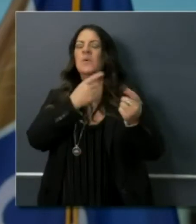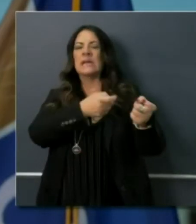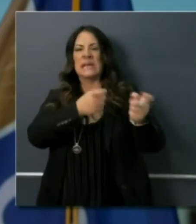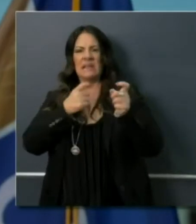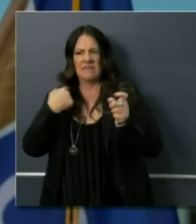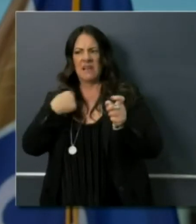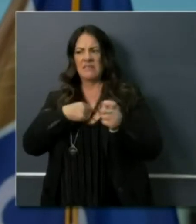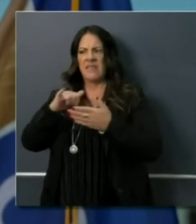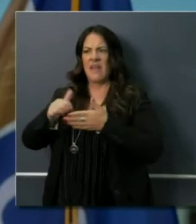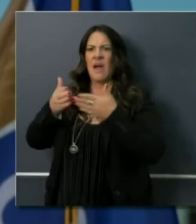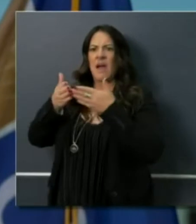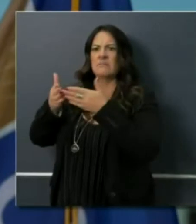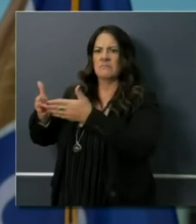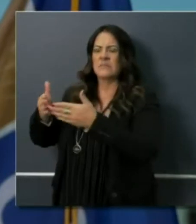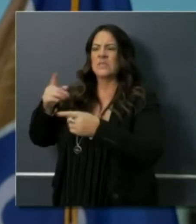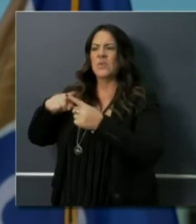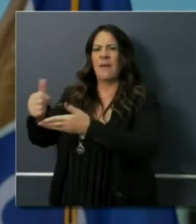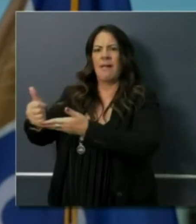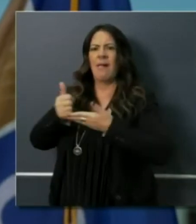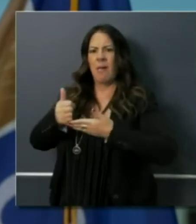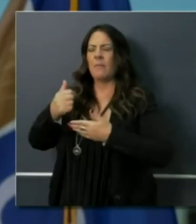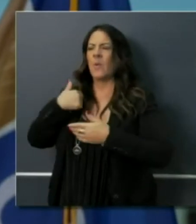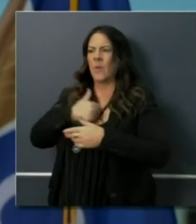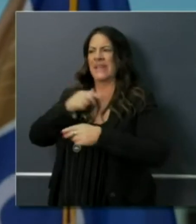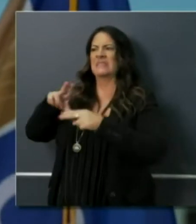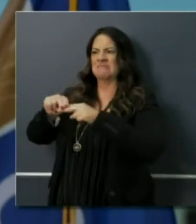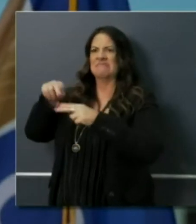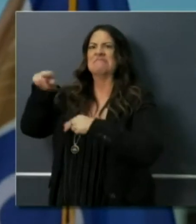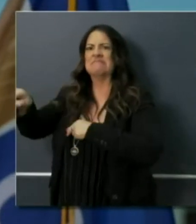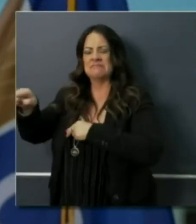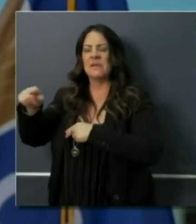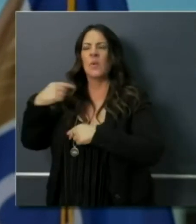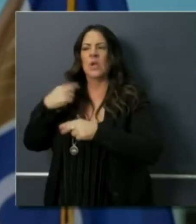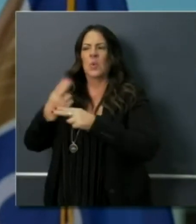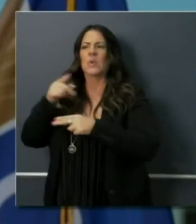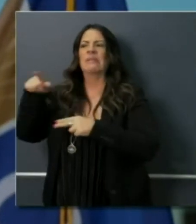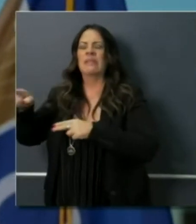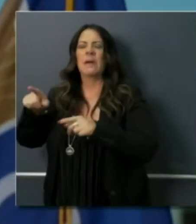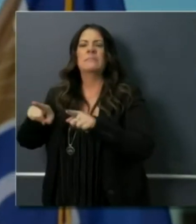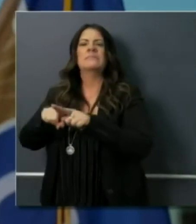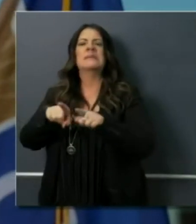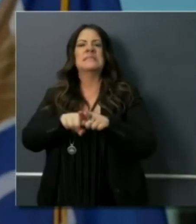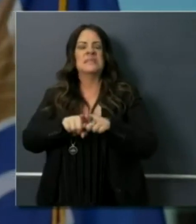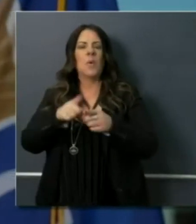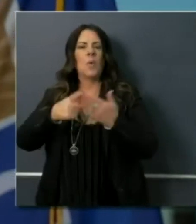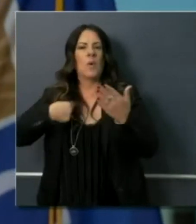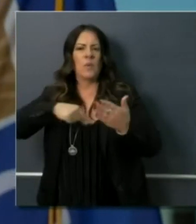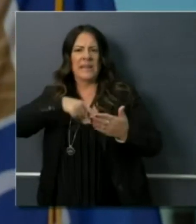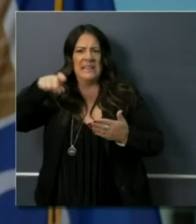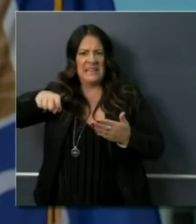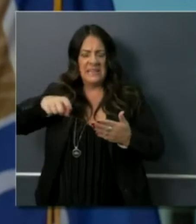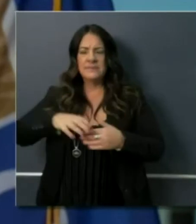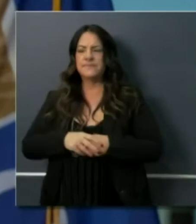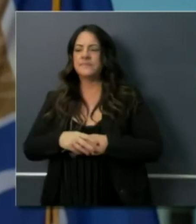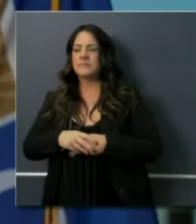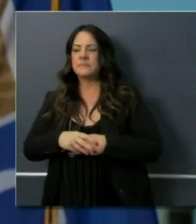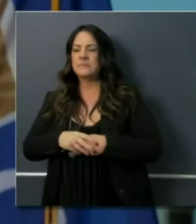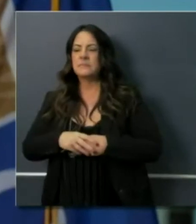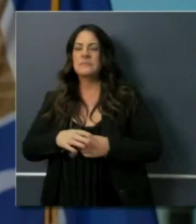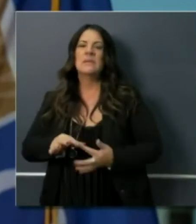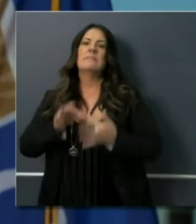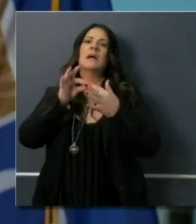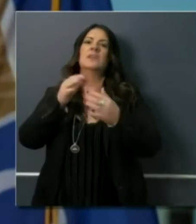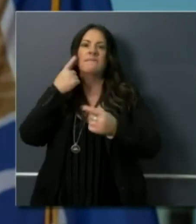the opportunity to utilize the USNS Mercy differently and specific to the challenges within our